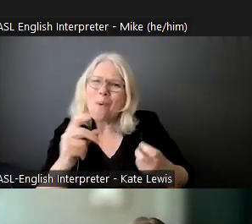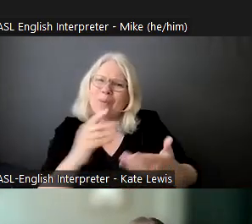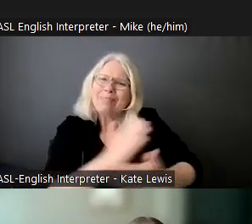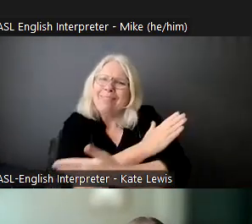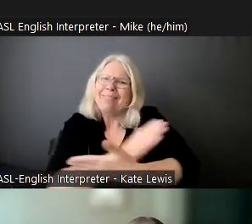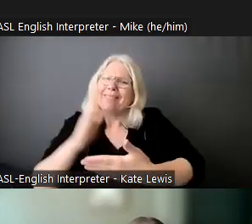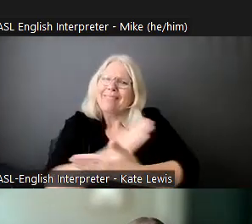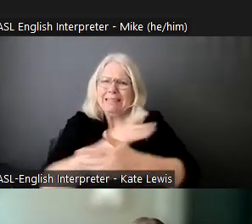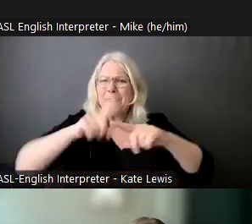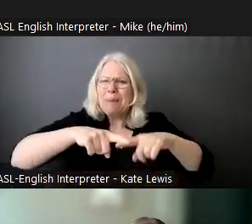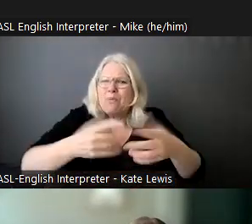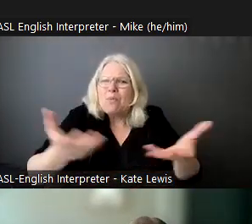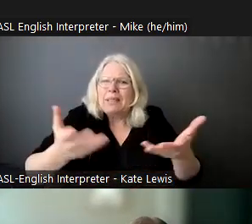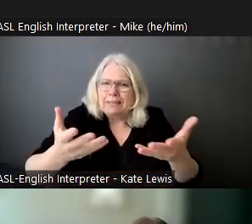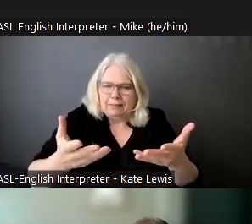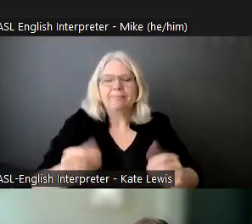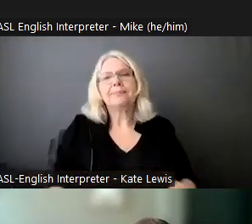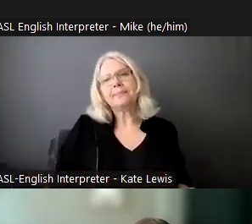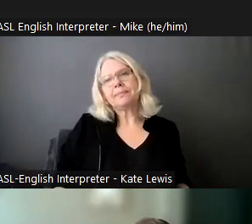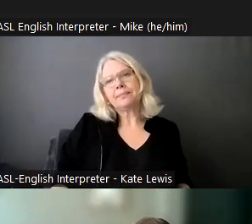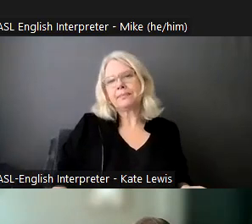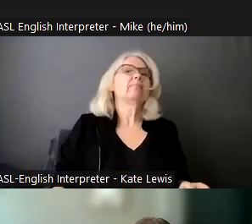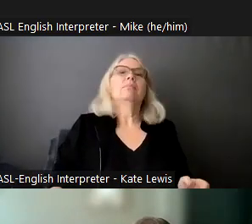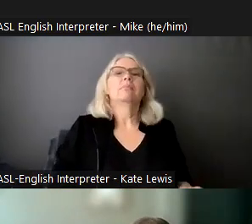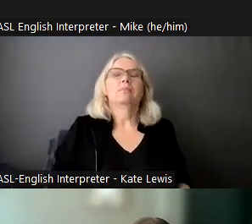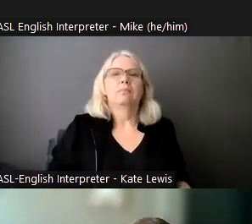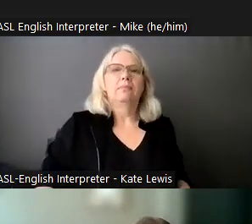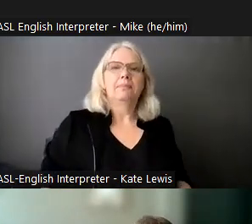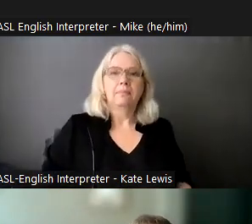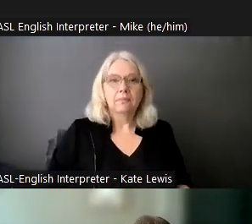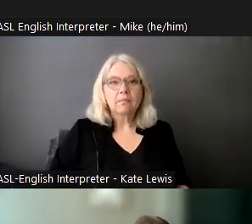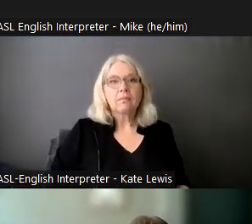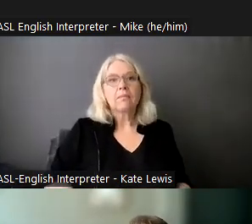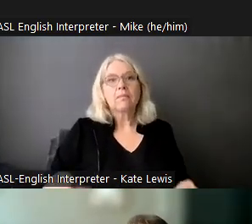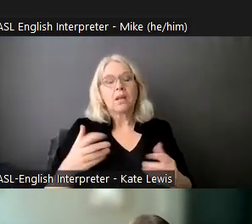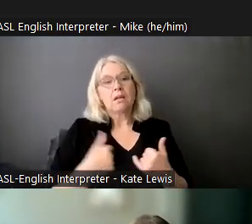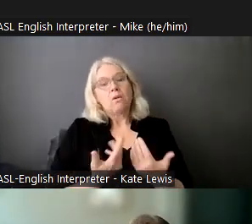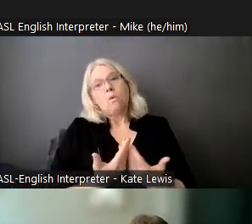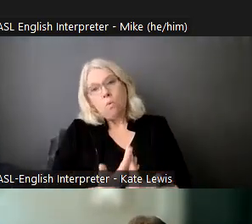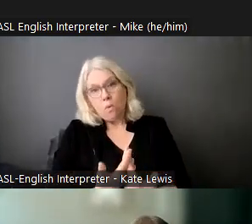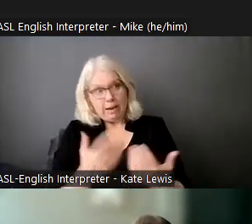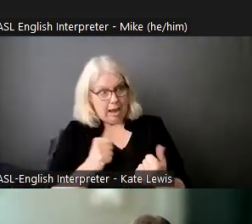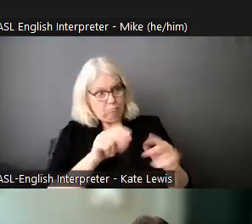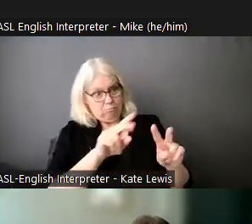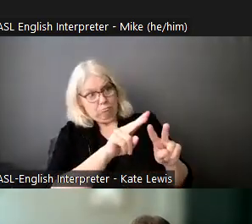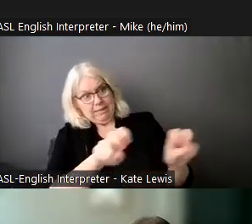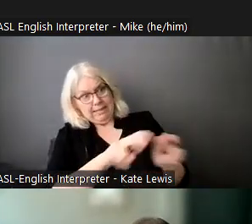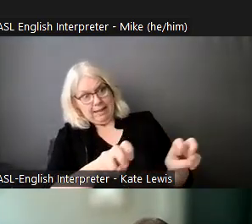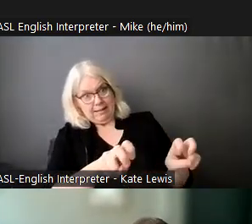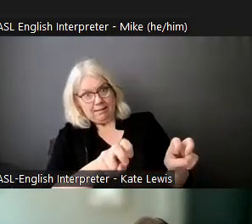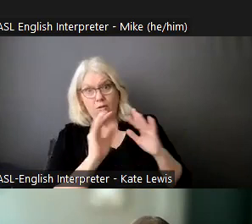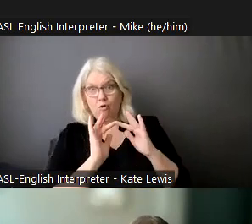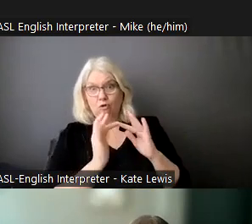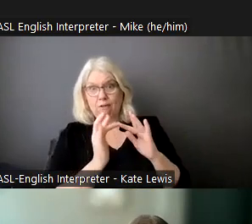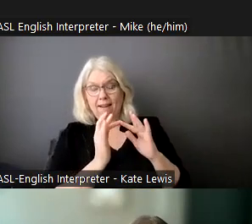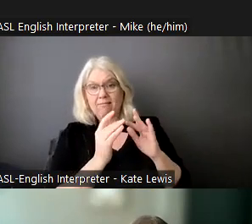ahead. Can capacity assessments be done virtually? So by Zoom or by Teams or something? And yes,